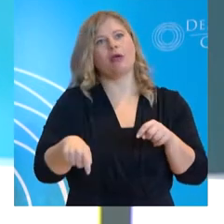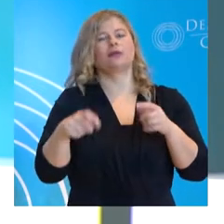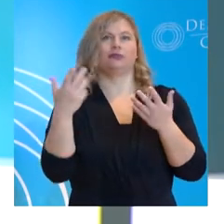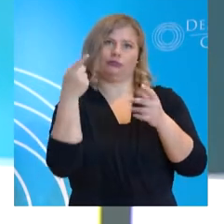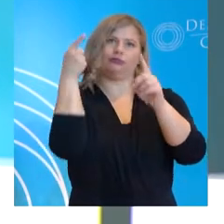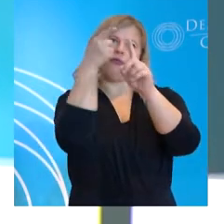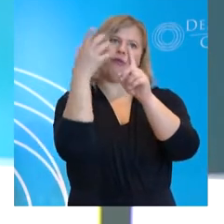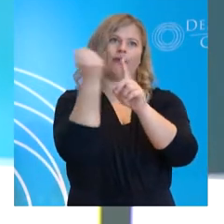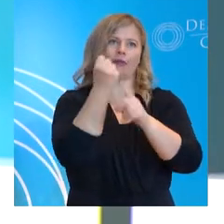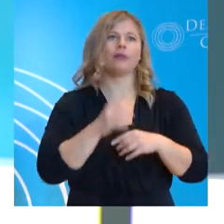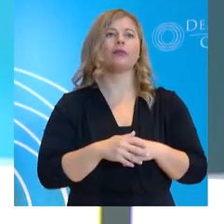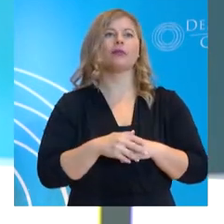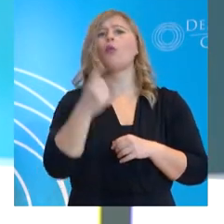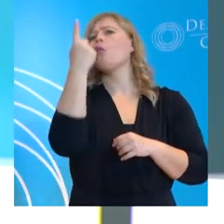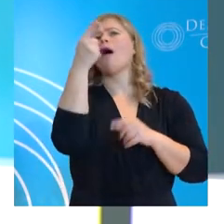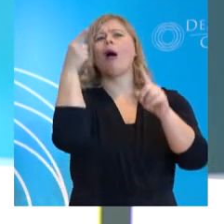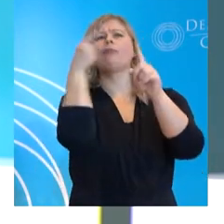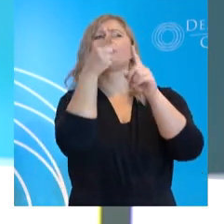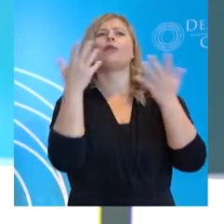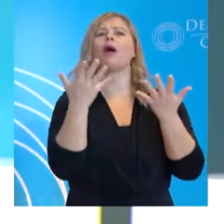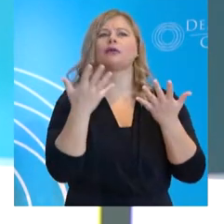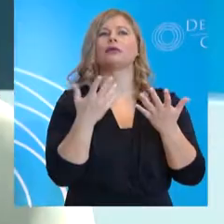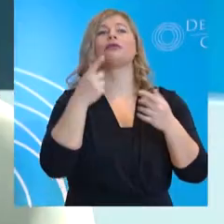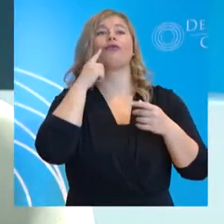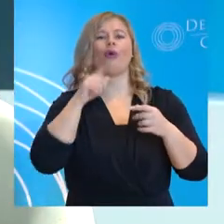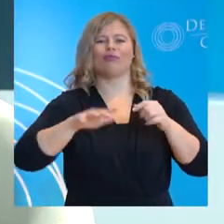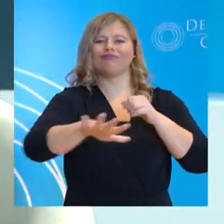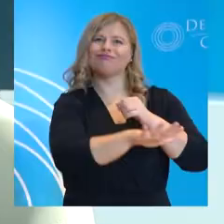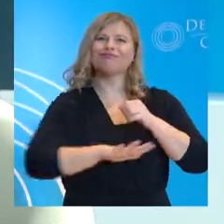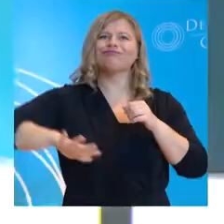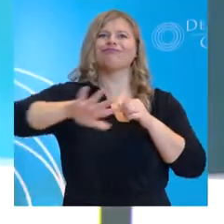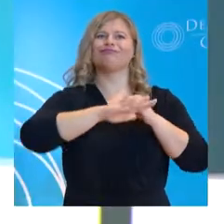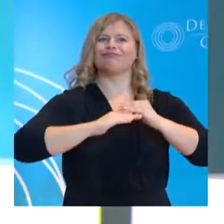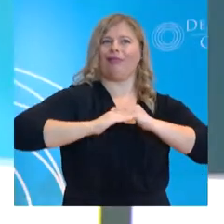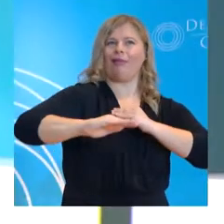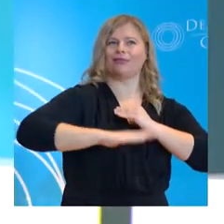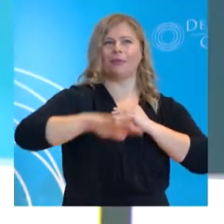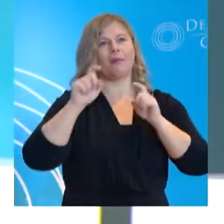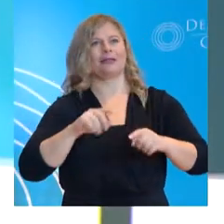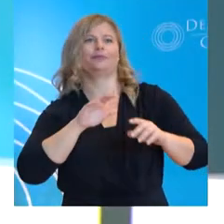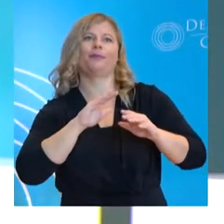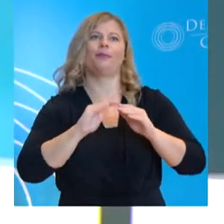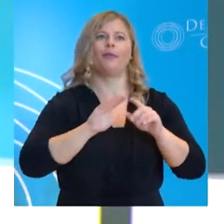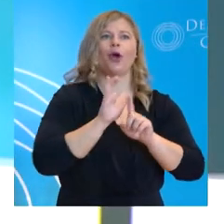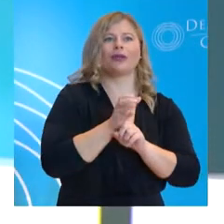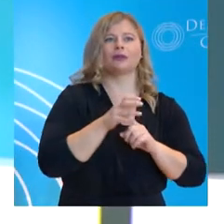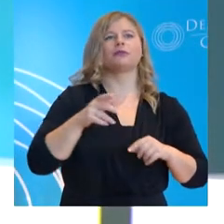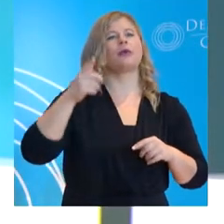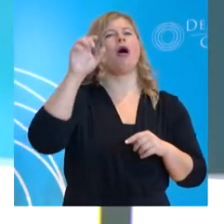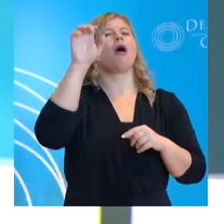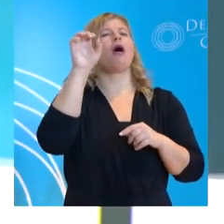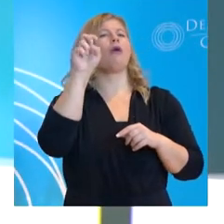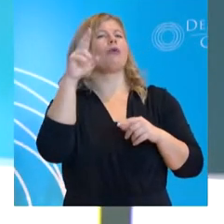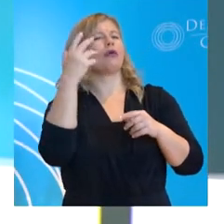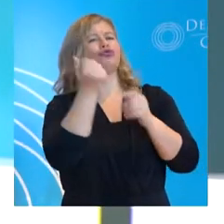Eastern Mediterranean, where NATO may not want to be involved. So I see these two initiatives as